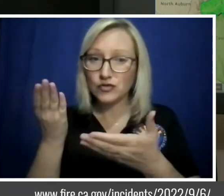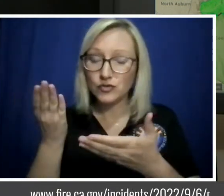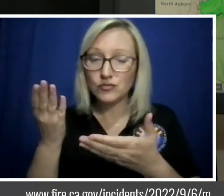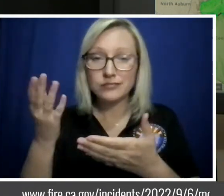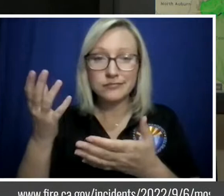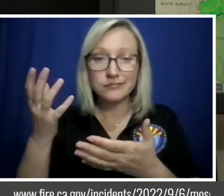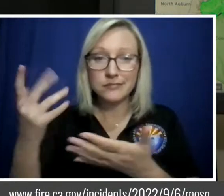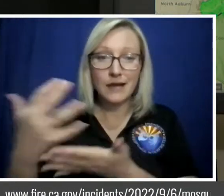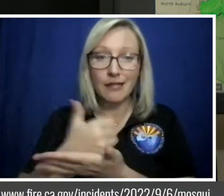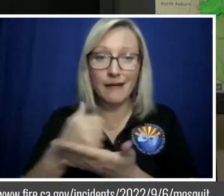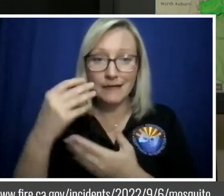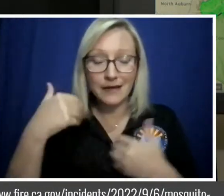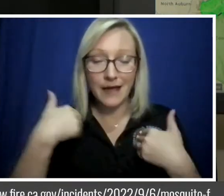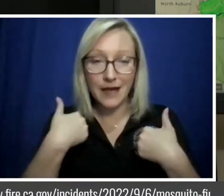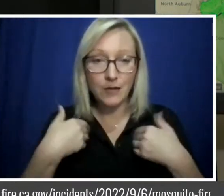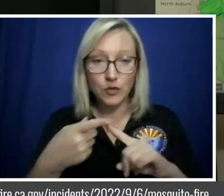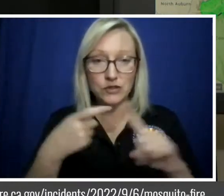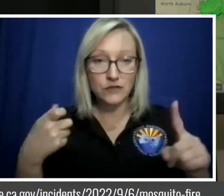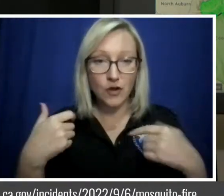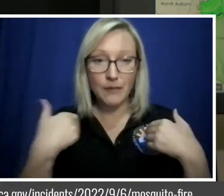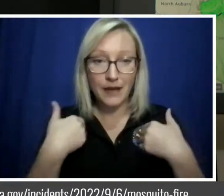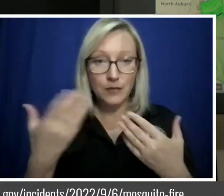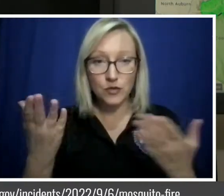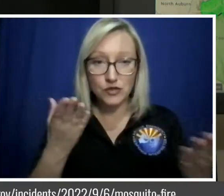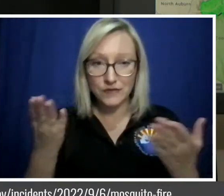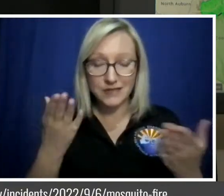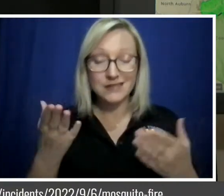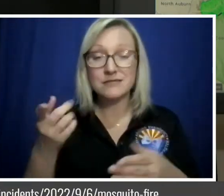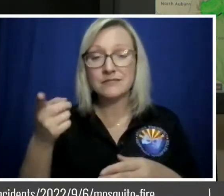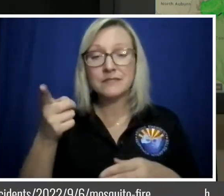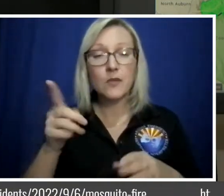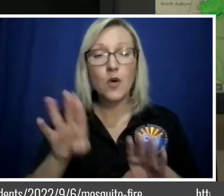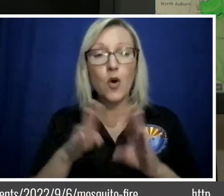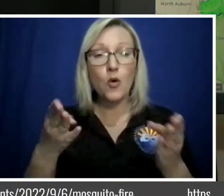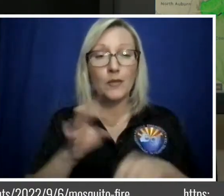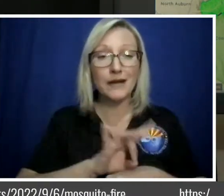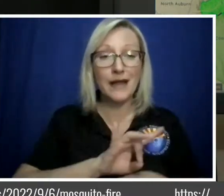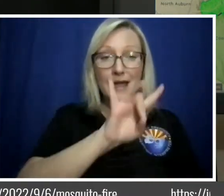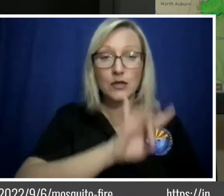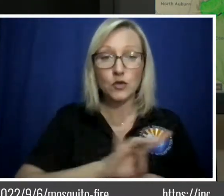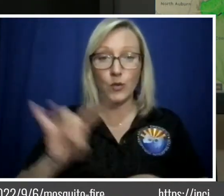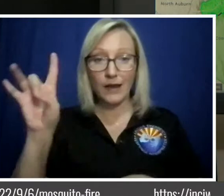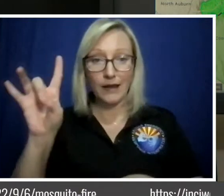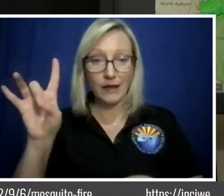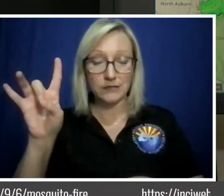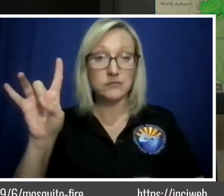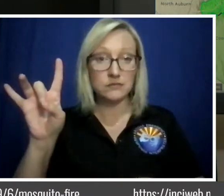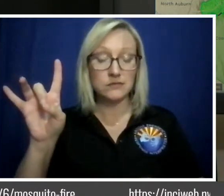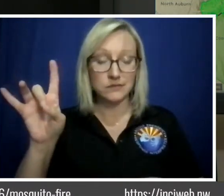Animal Services, they are open from 8 a.m. to 8 p.m.